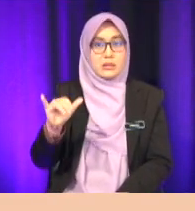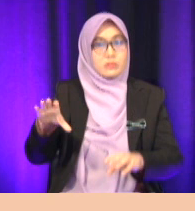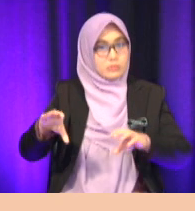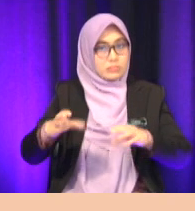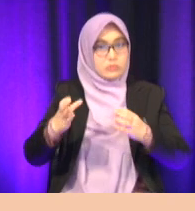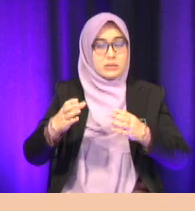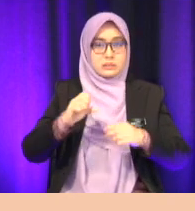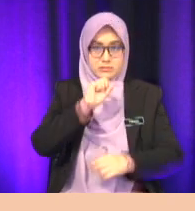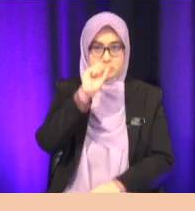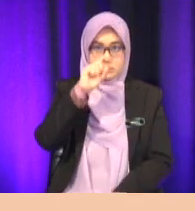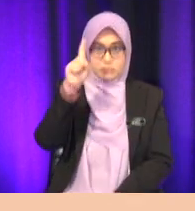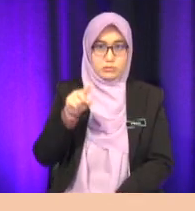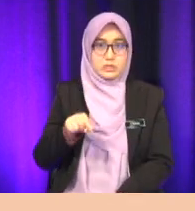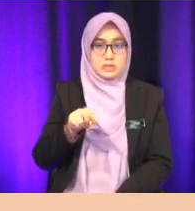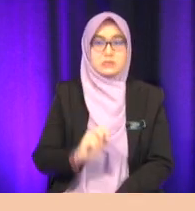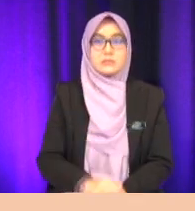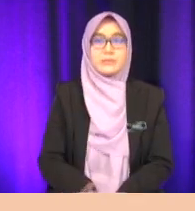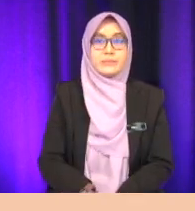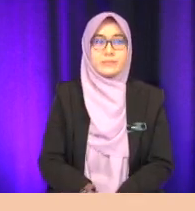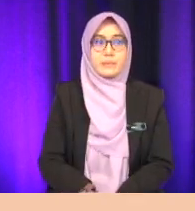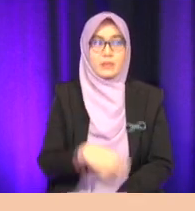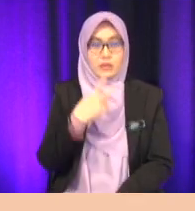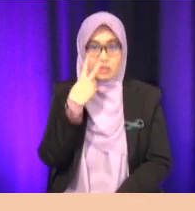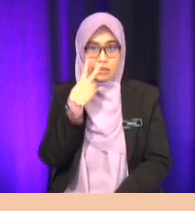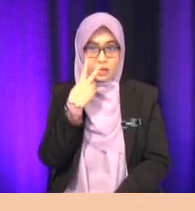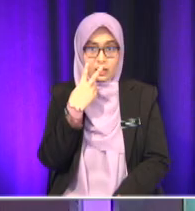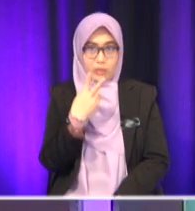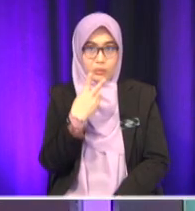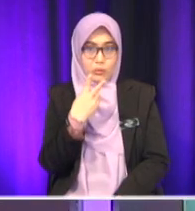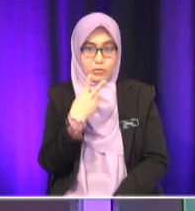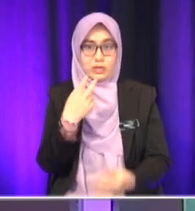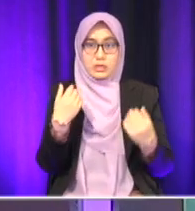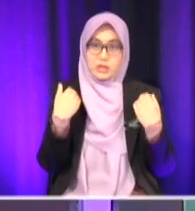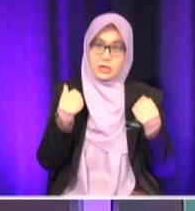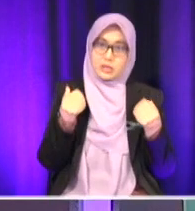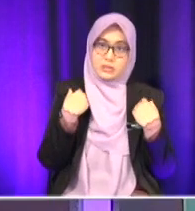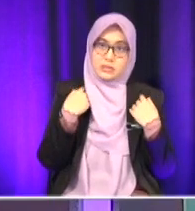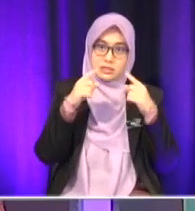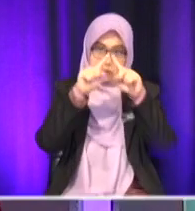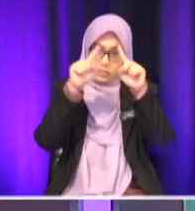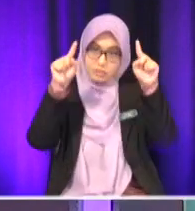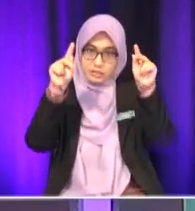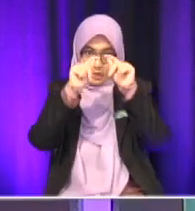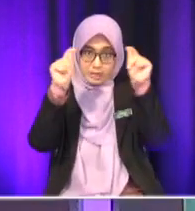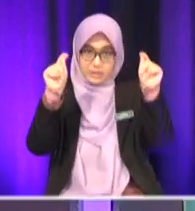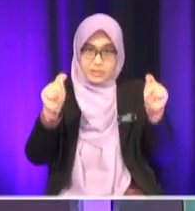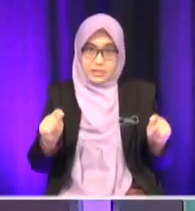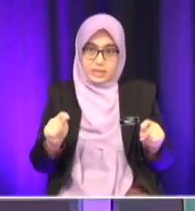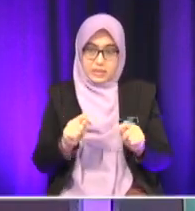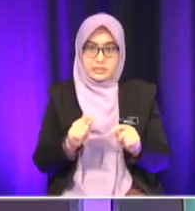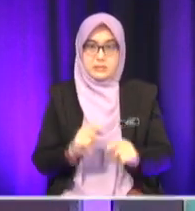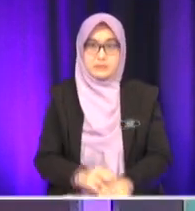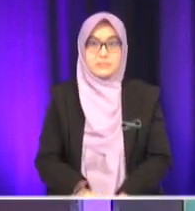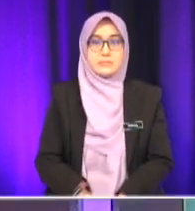on the stimulus on T. Okay, so we use